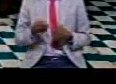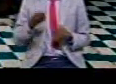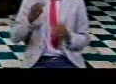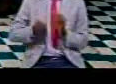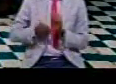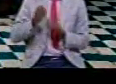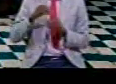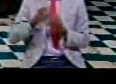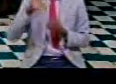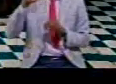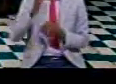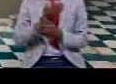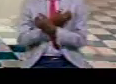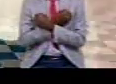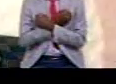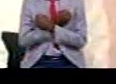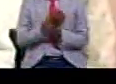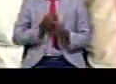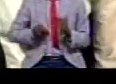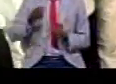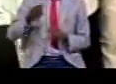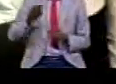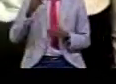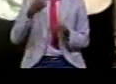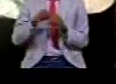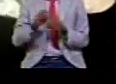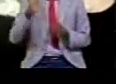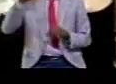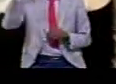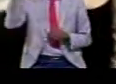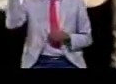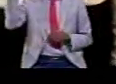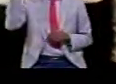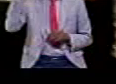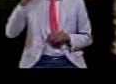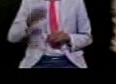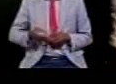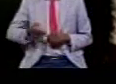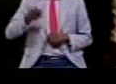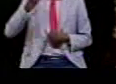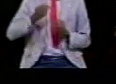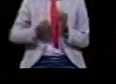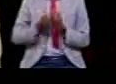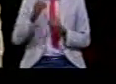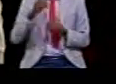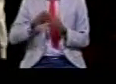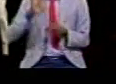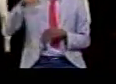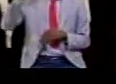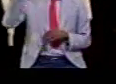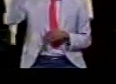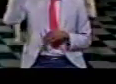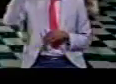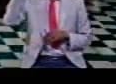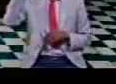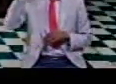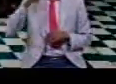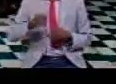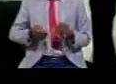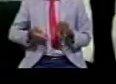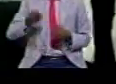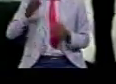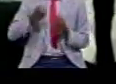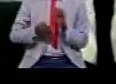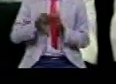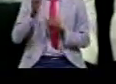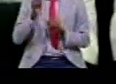son amour, plus haut dans sa grâce, plus haut dans sa sagesse,